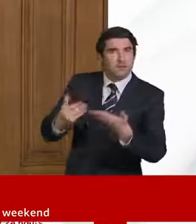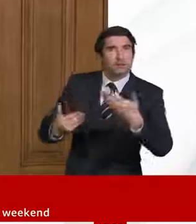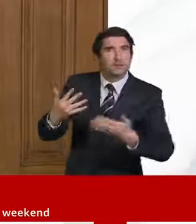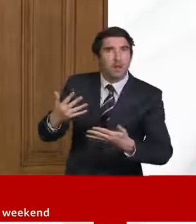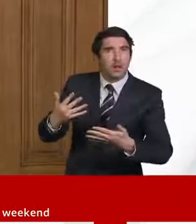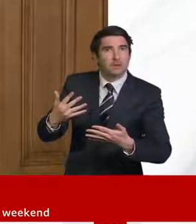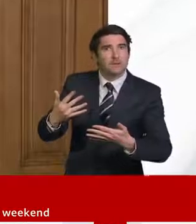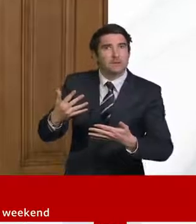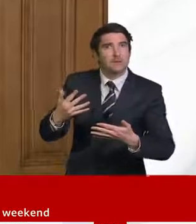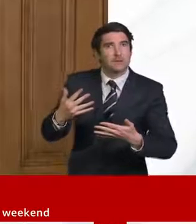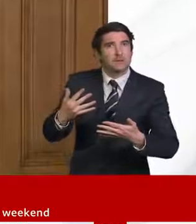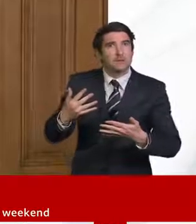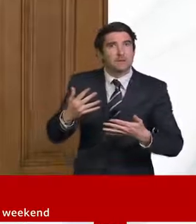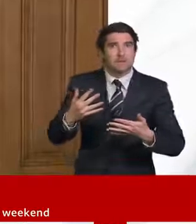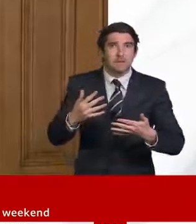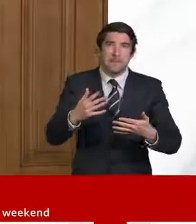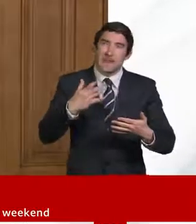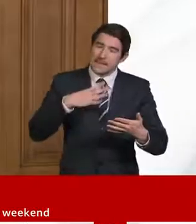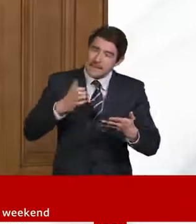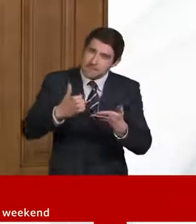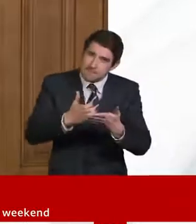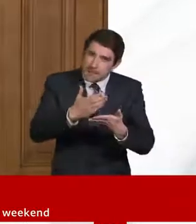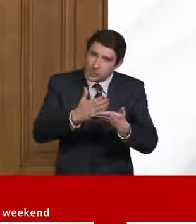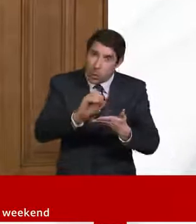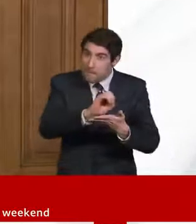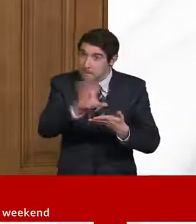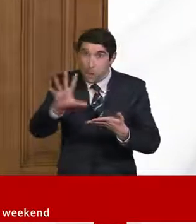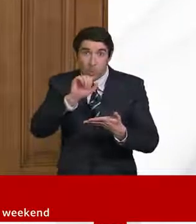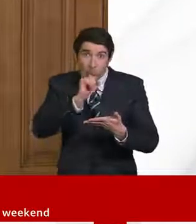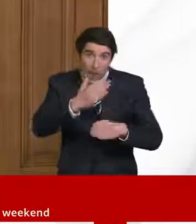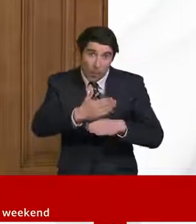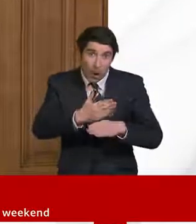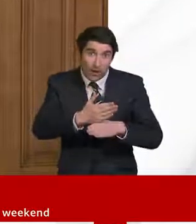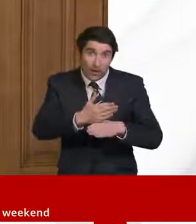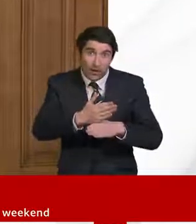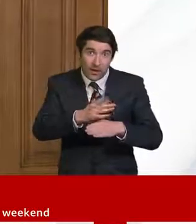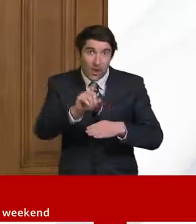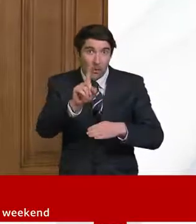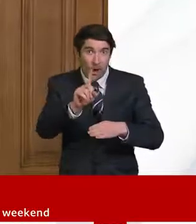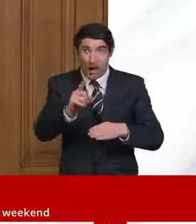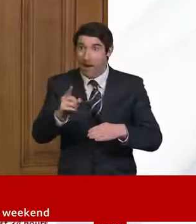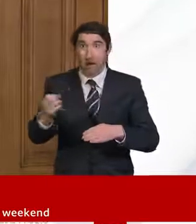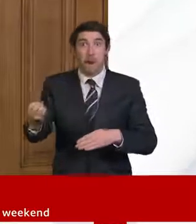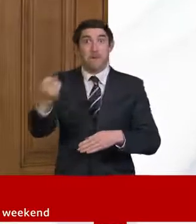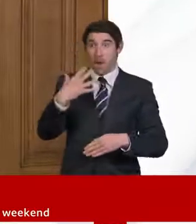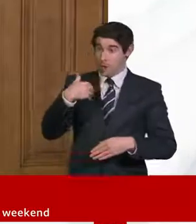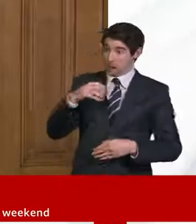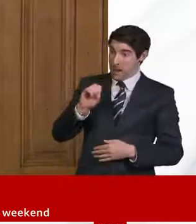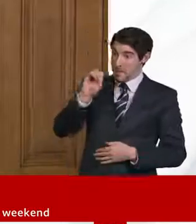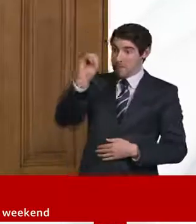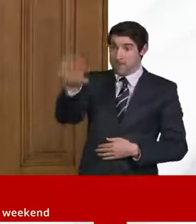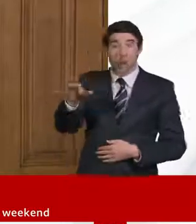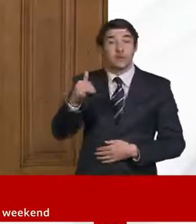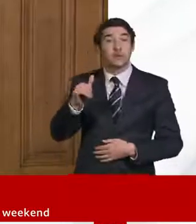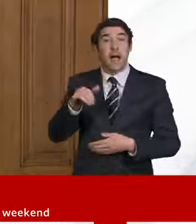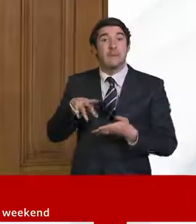the time period of the postal sample doesn't allow for the virus to degrade as it goes through, or we'll end up with an inaccurate